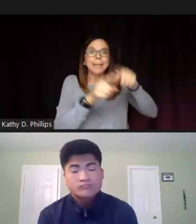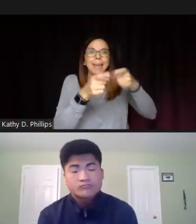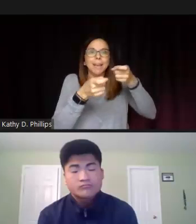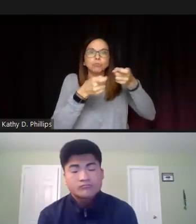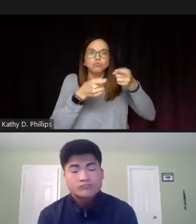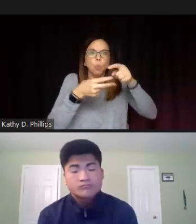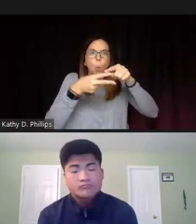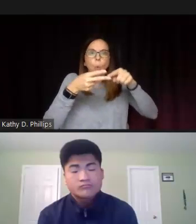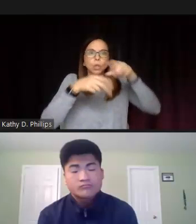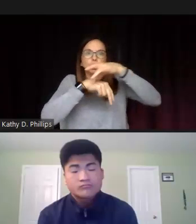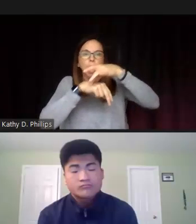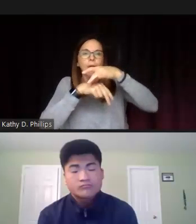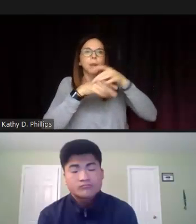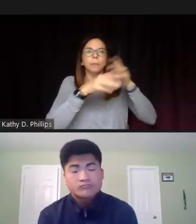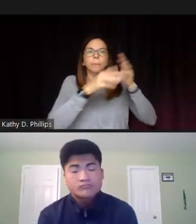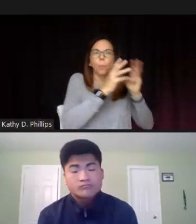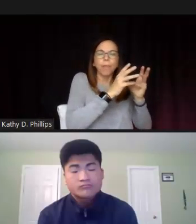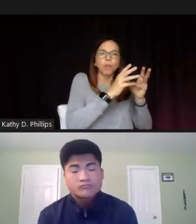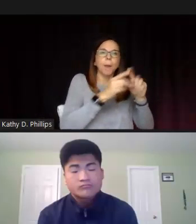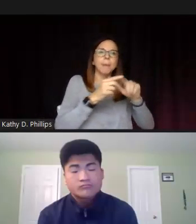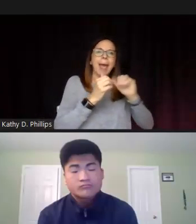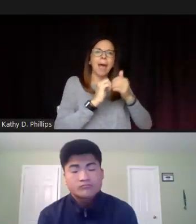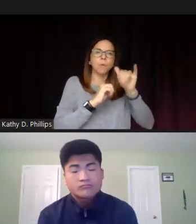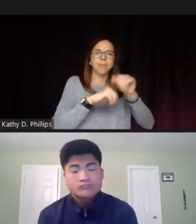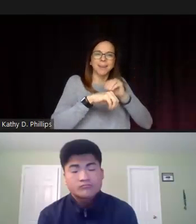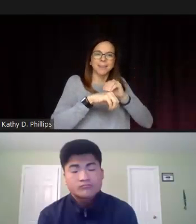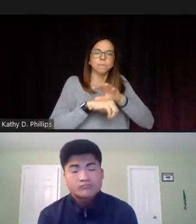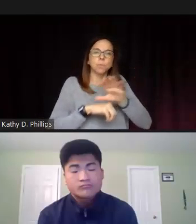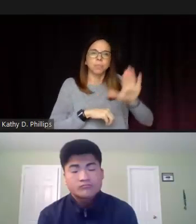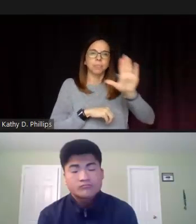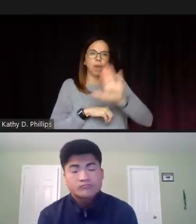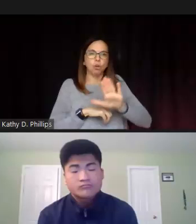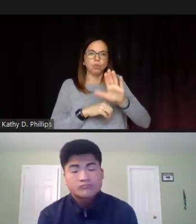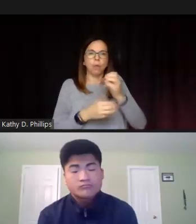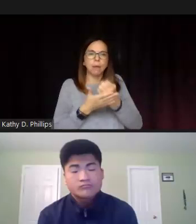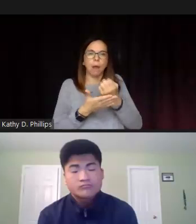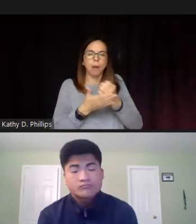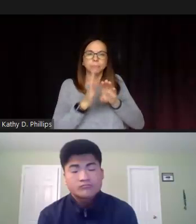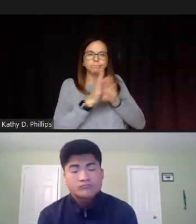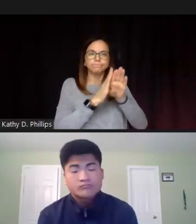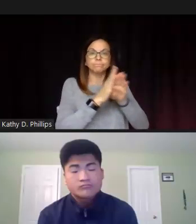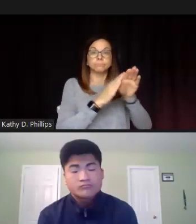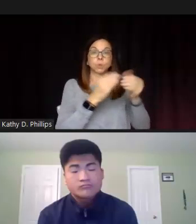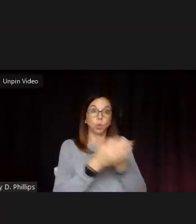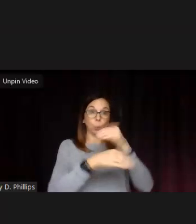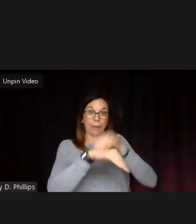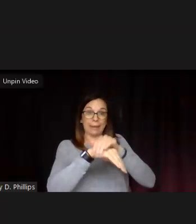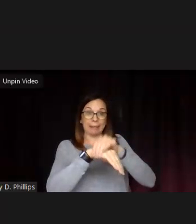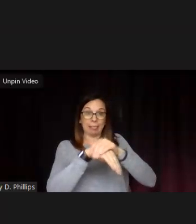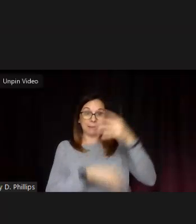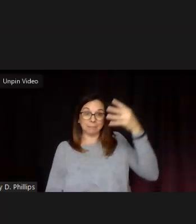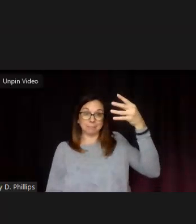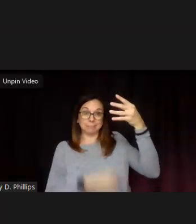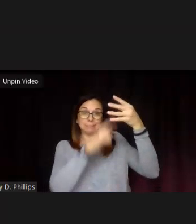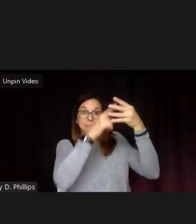those factors influenced the way their economies developed. We saw in New England that because they